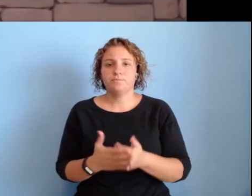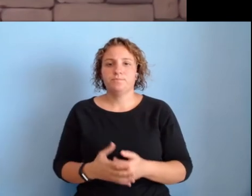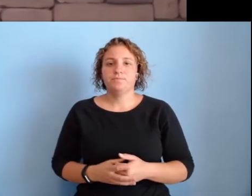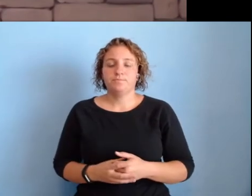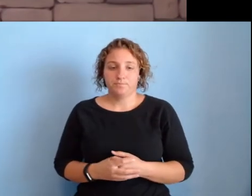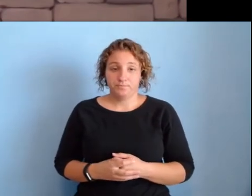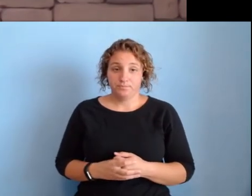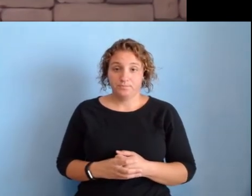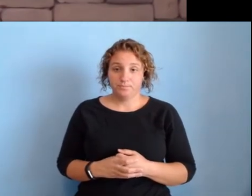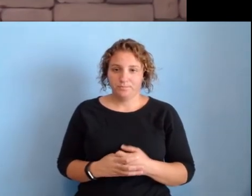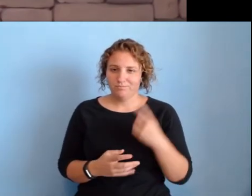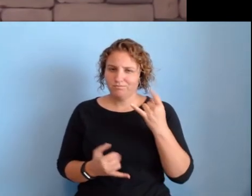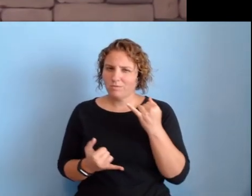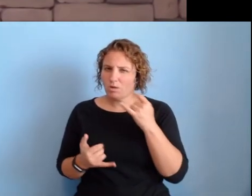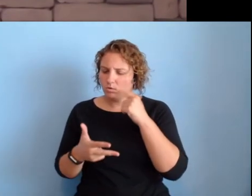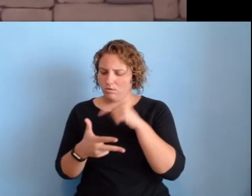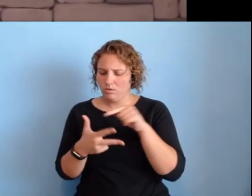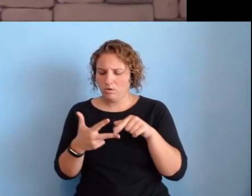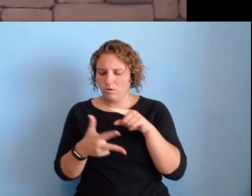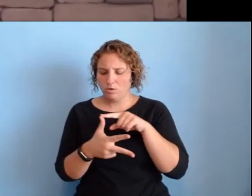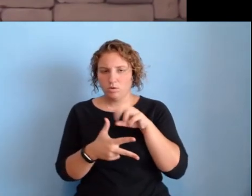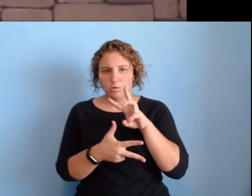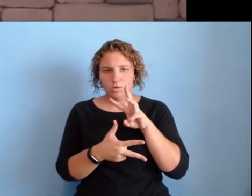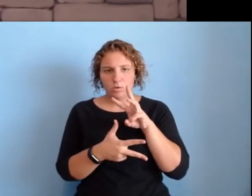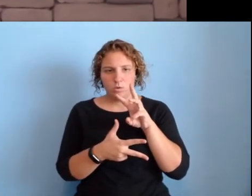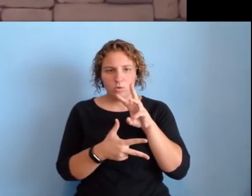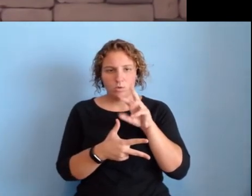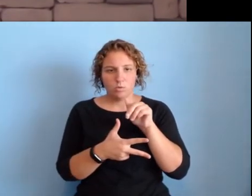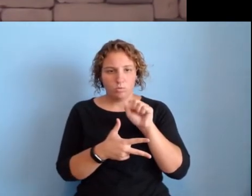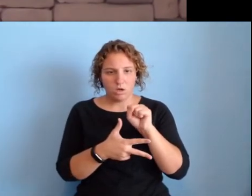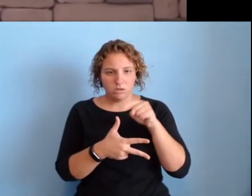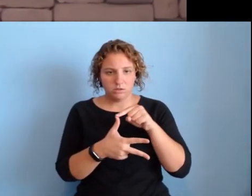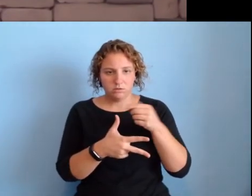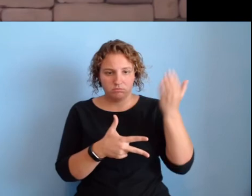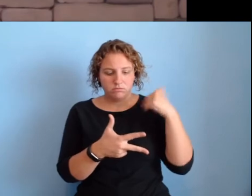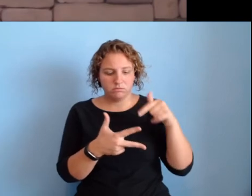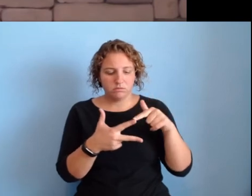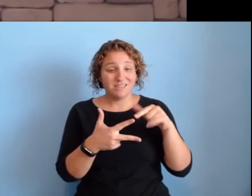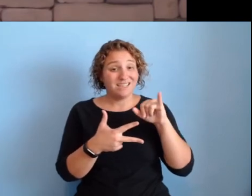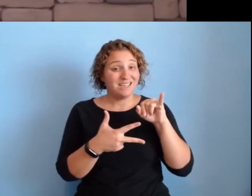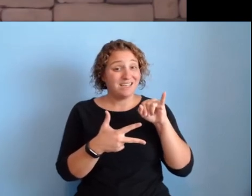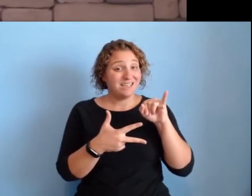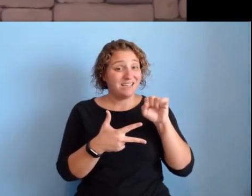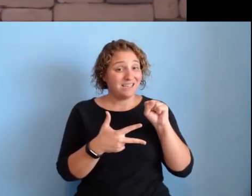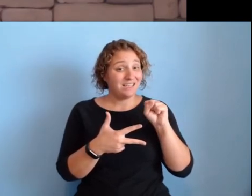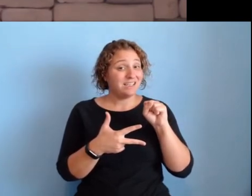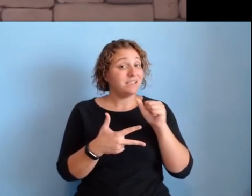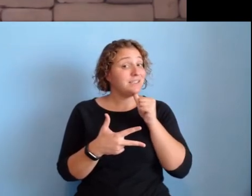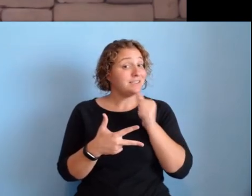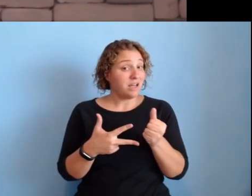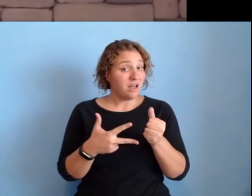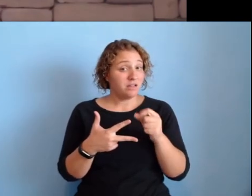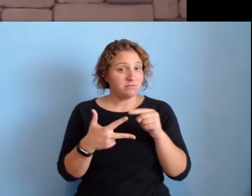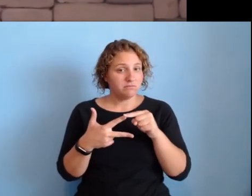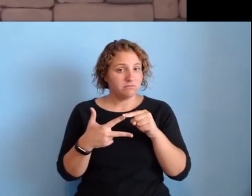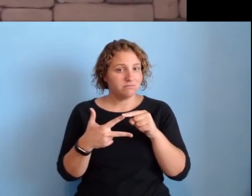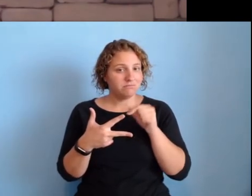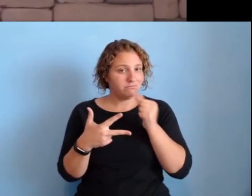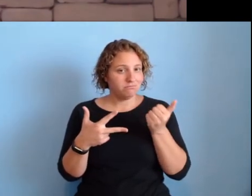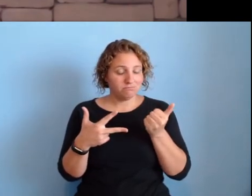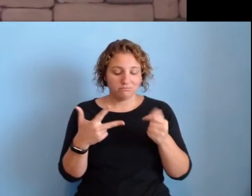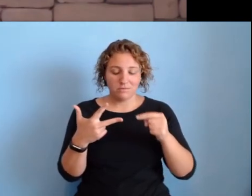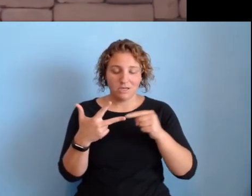is. Okay. That's the first thing we have to look at. Turn back to Revelation 13. Now, if you're saying, well, we've been here and you've been through this and why go through